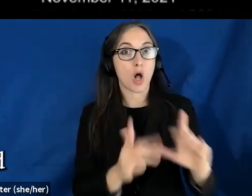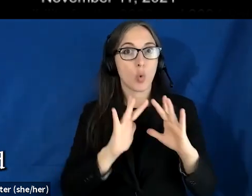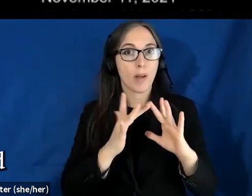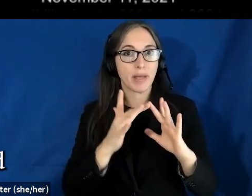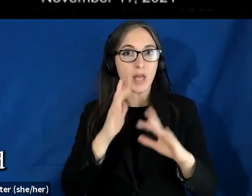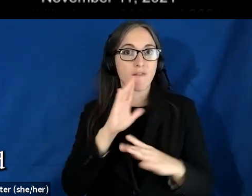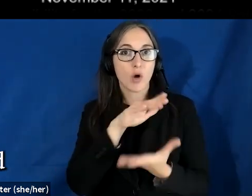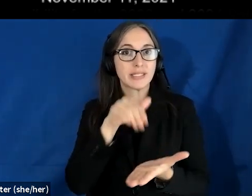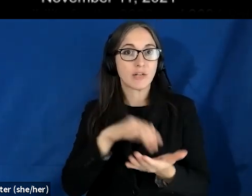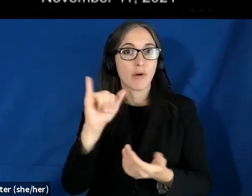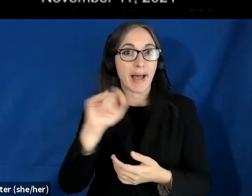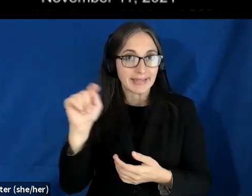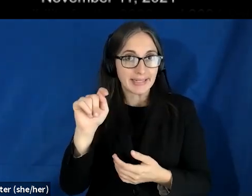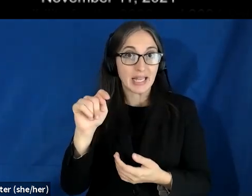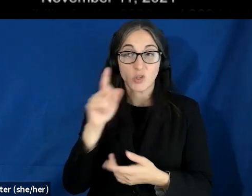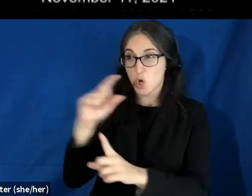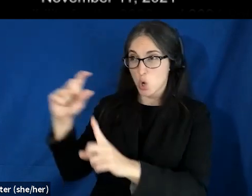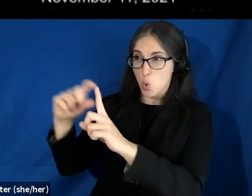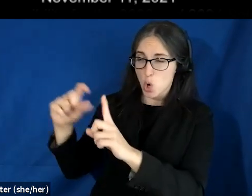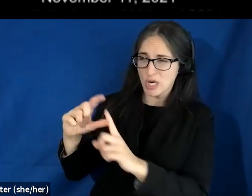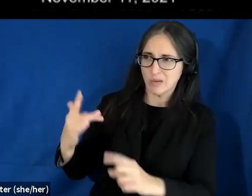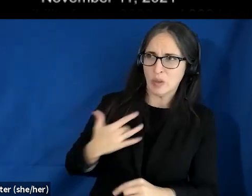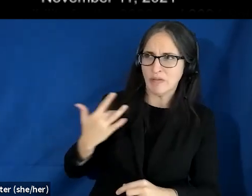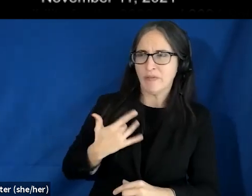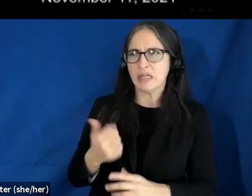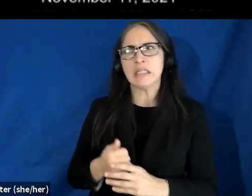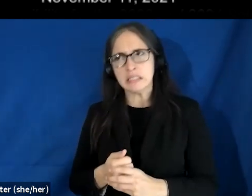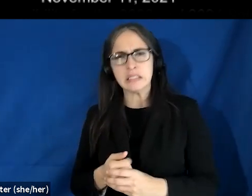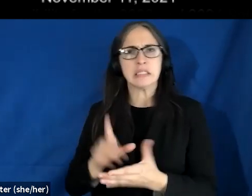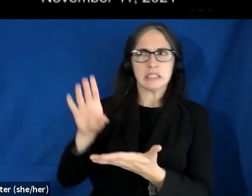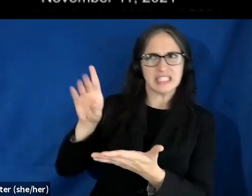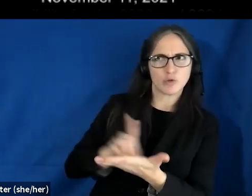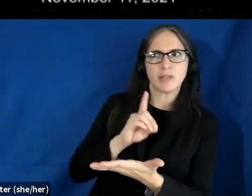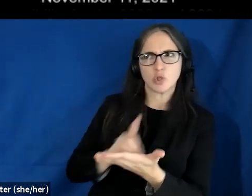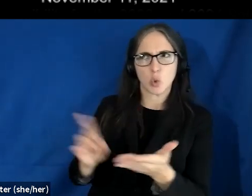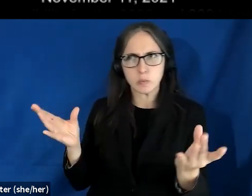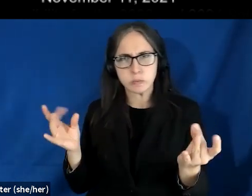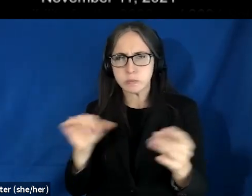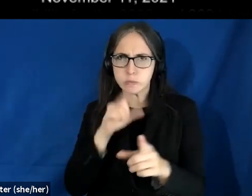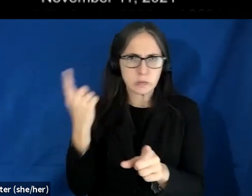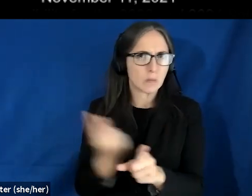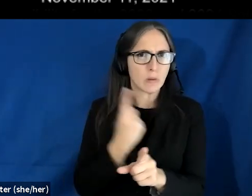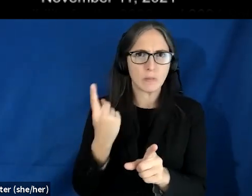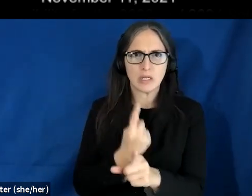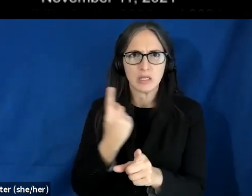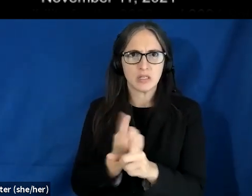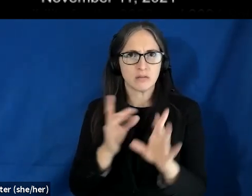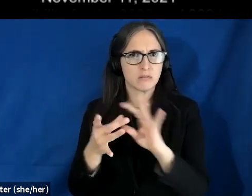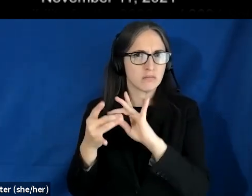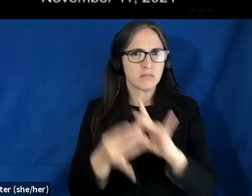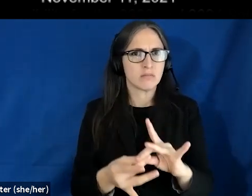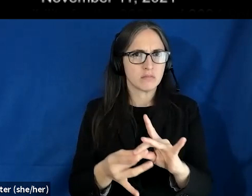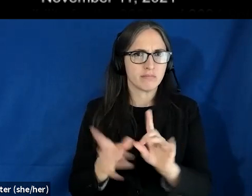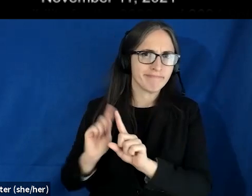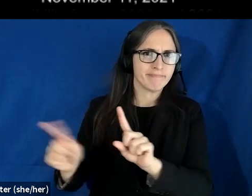and we removed or changed wording that we felt that was discriminatory or inappropriate, that deals with